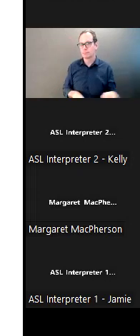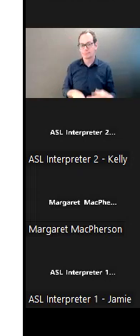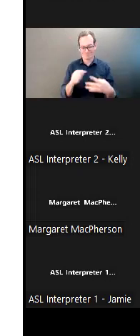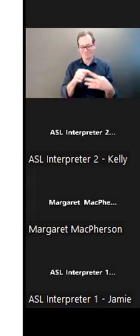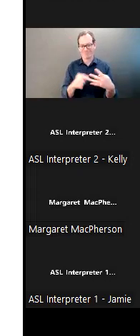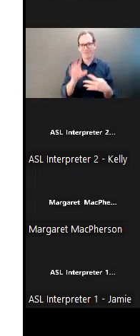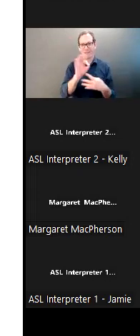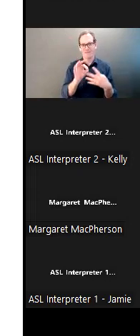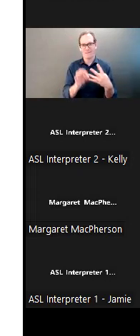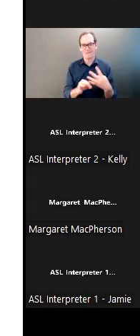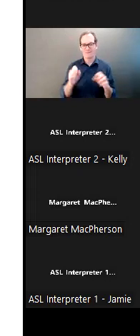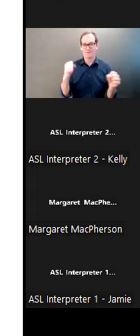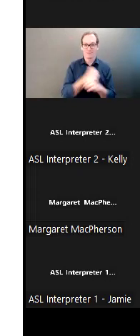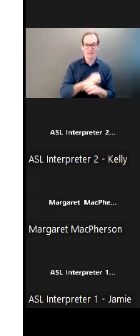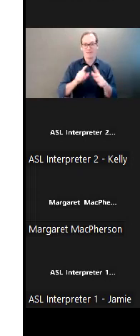fawn.